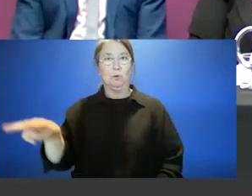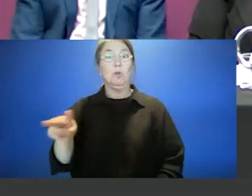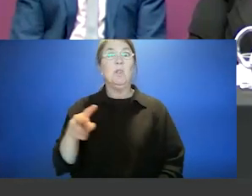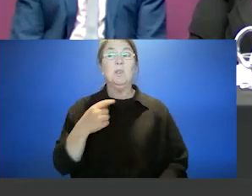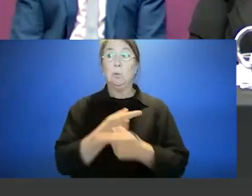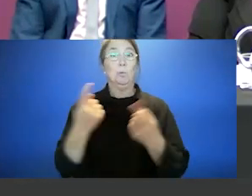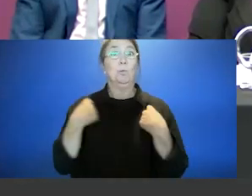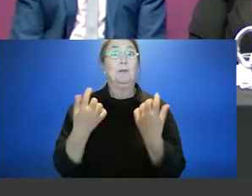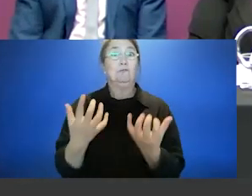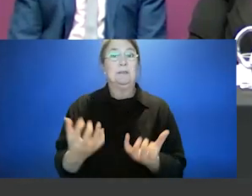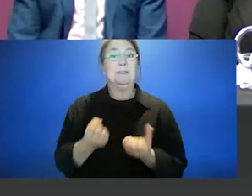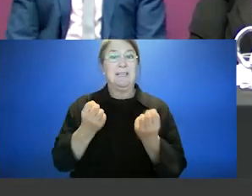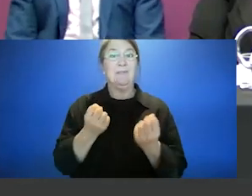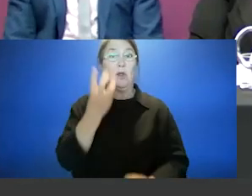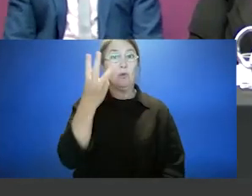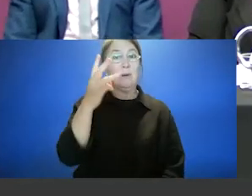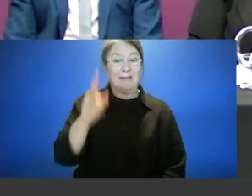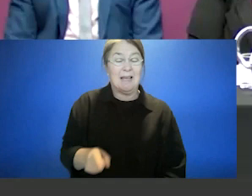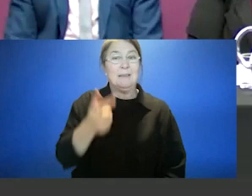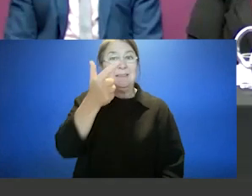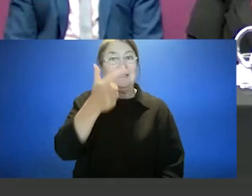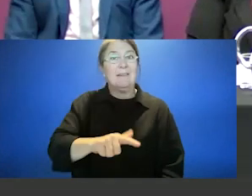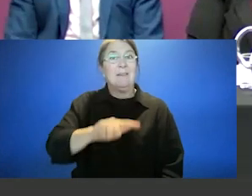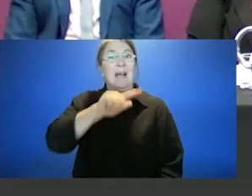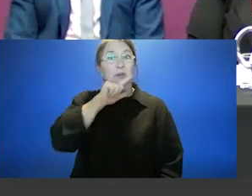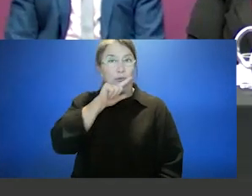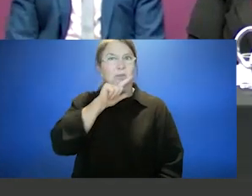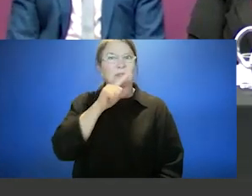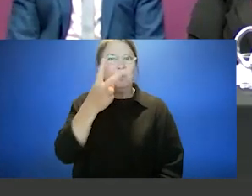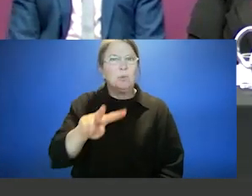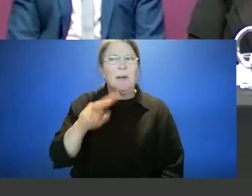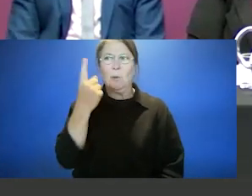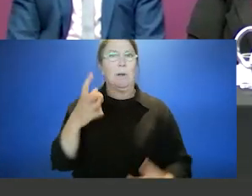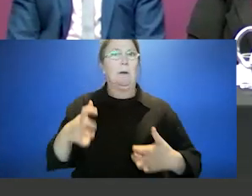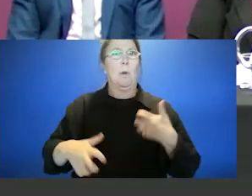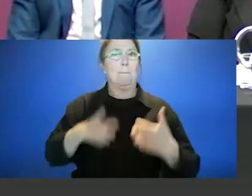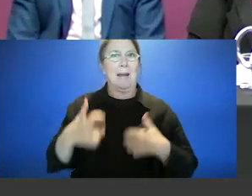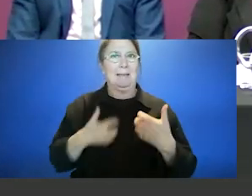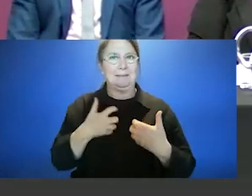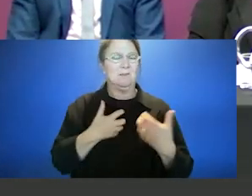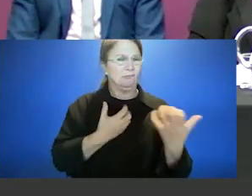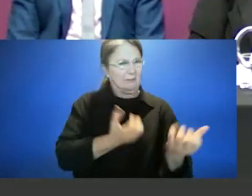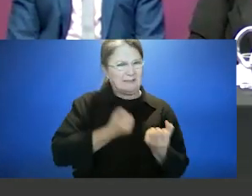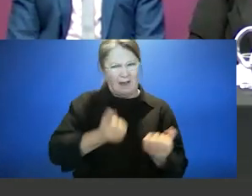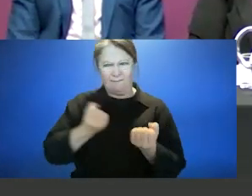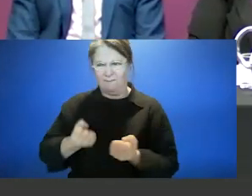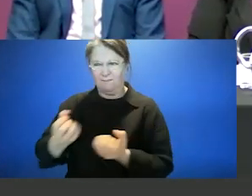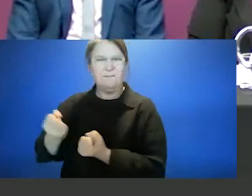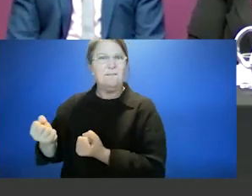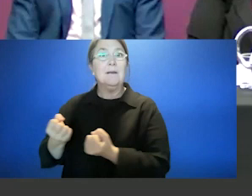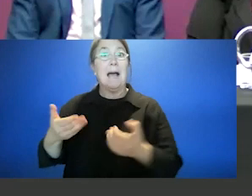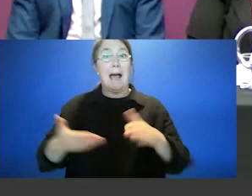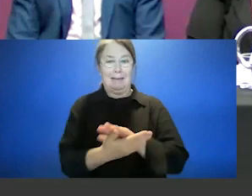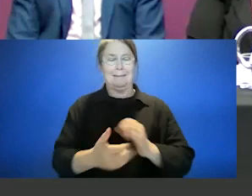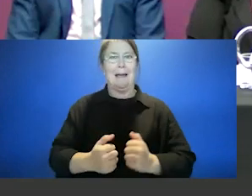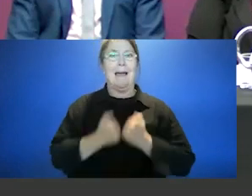3,728 complaints and notifications. All those were assessed, as we've described today, under the IBAC Act as well